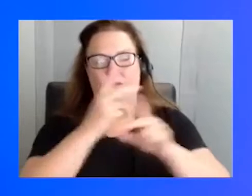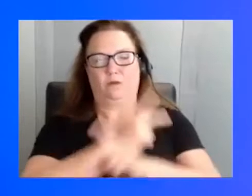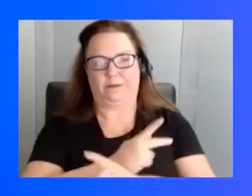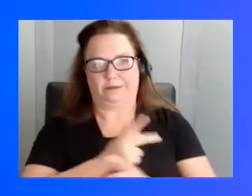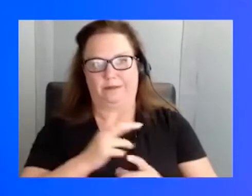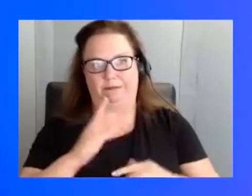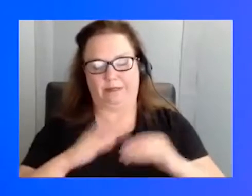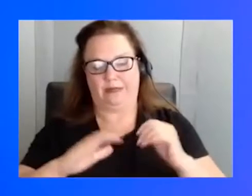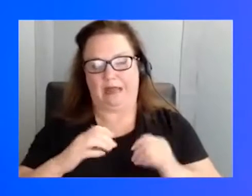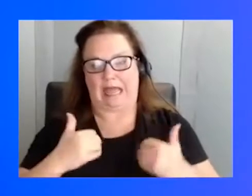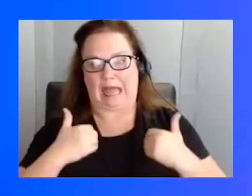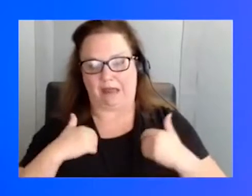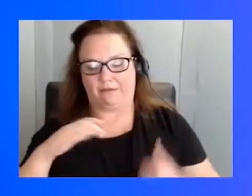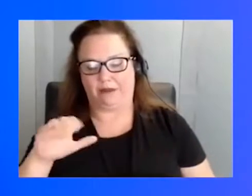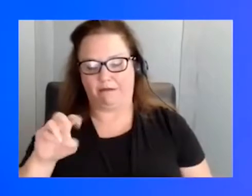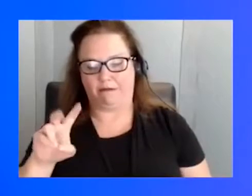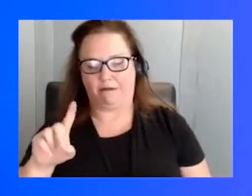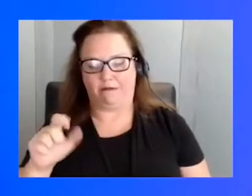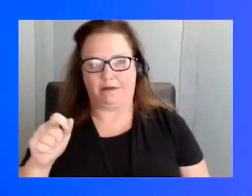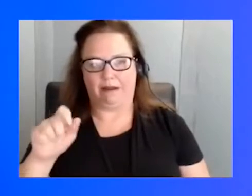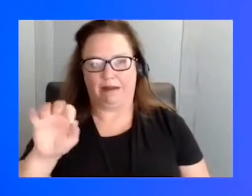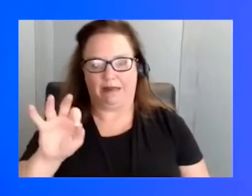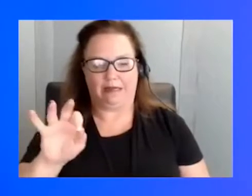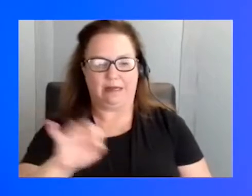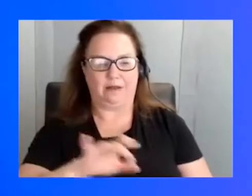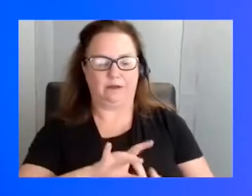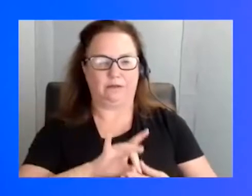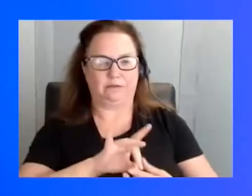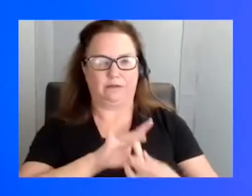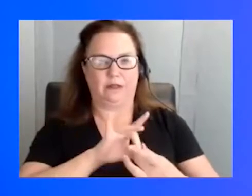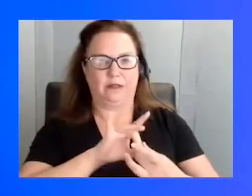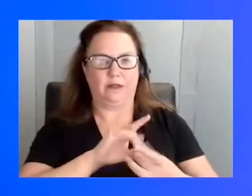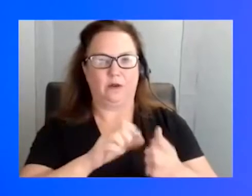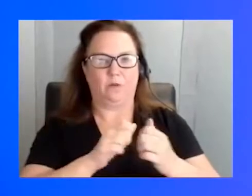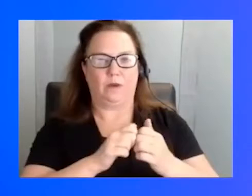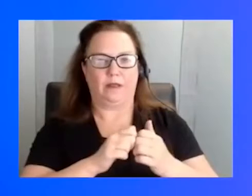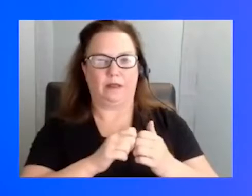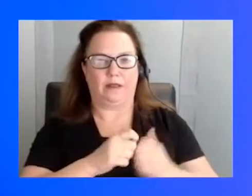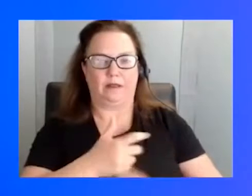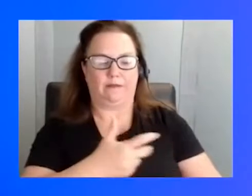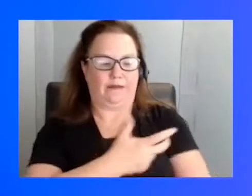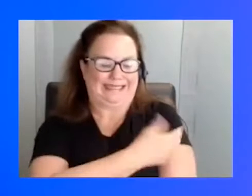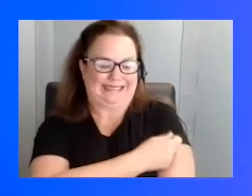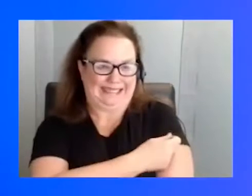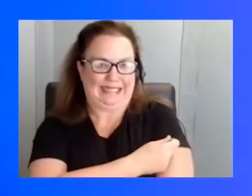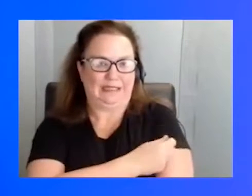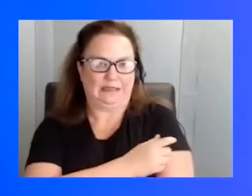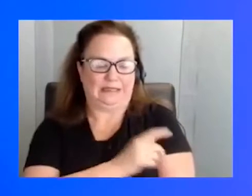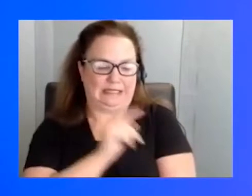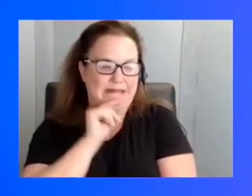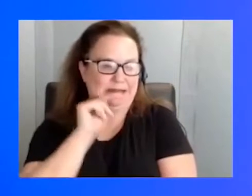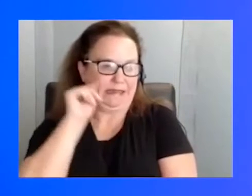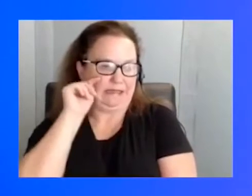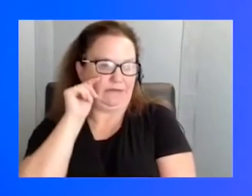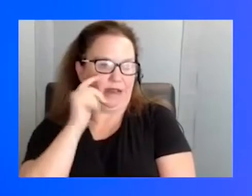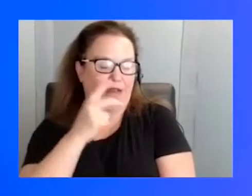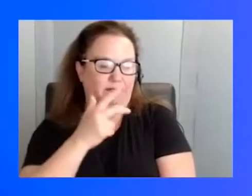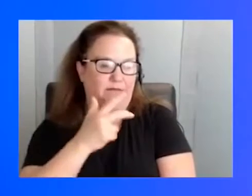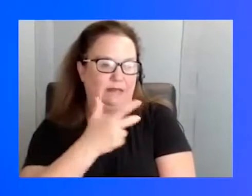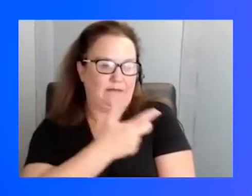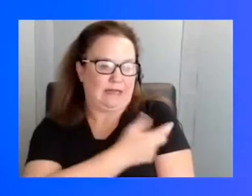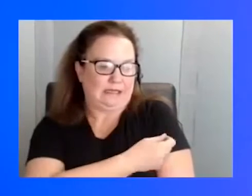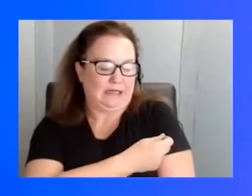cases that have been associated with the vaccine since the teens have been getting vaccinated. But is there a